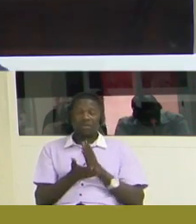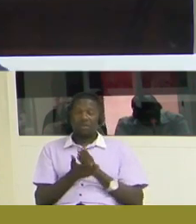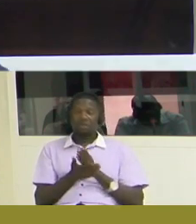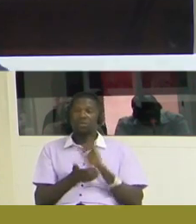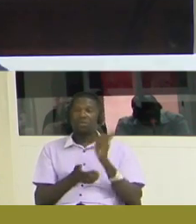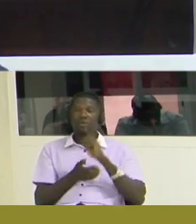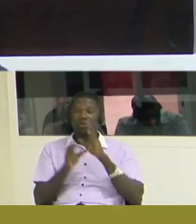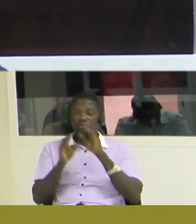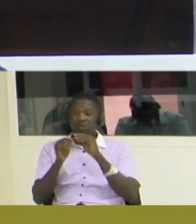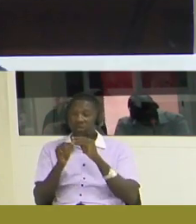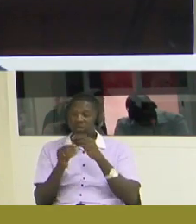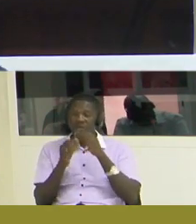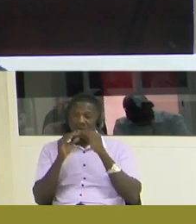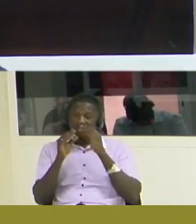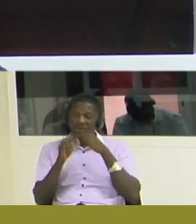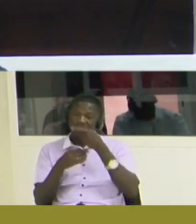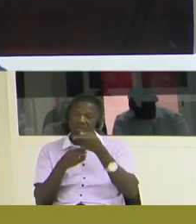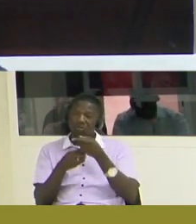is